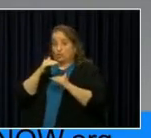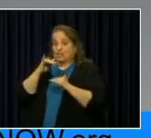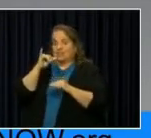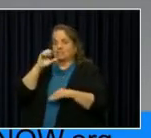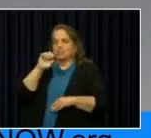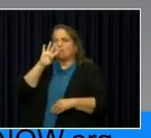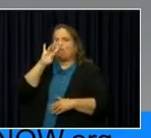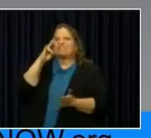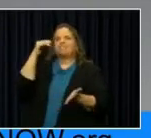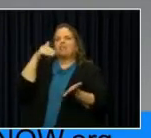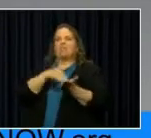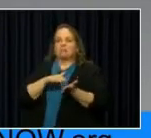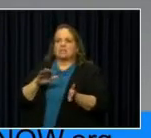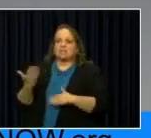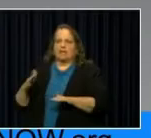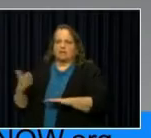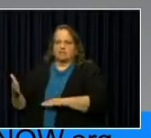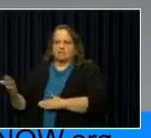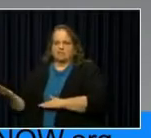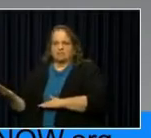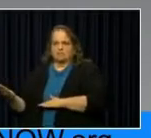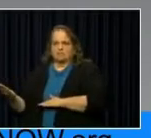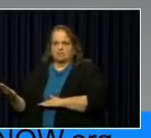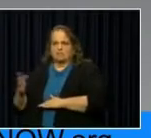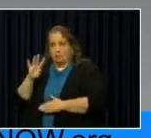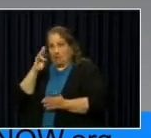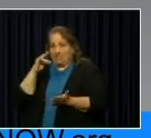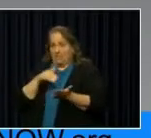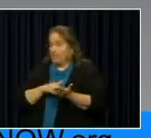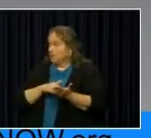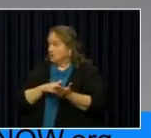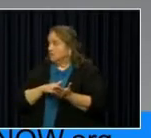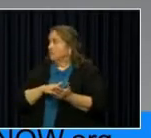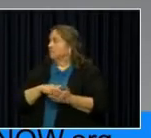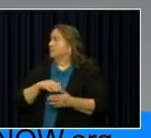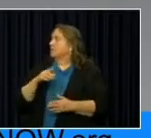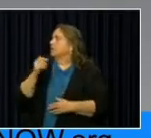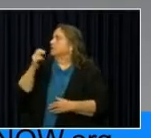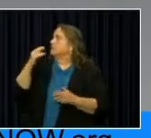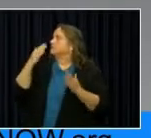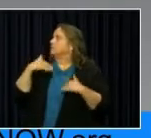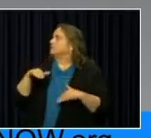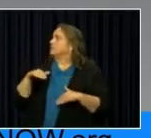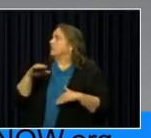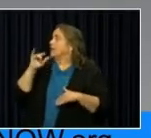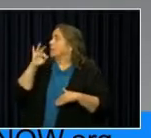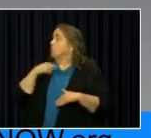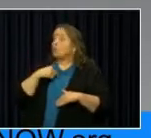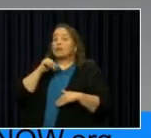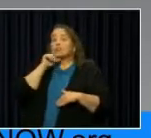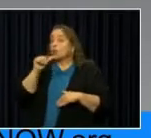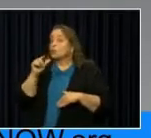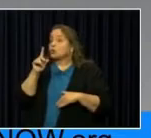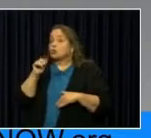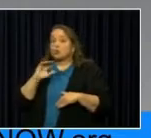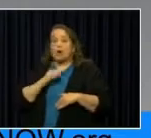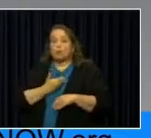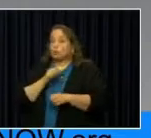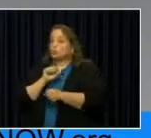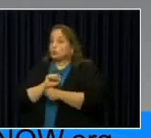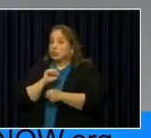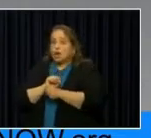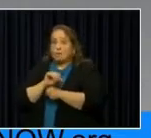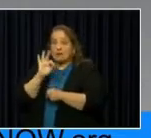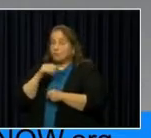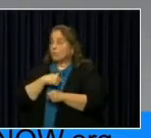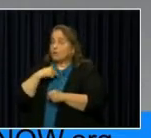is the 47,000 deaths, at least as predicted under this model. If we don't do our job, if we don't